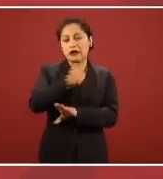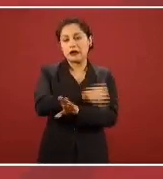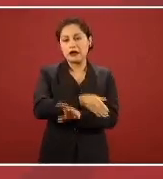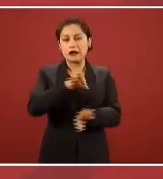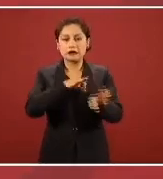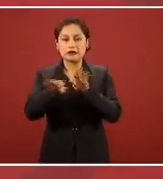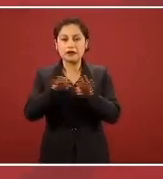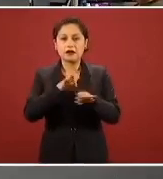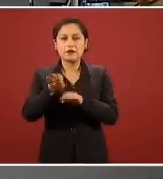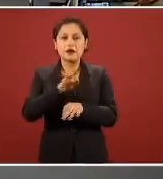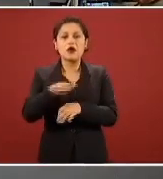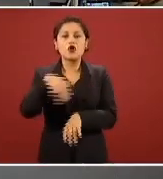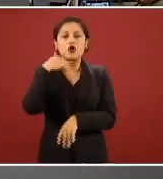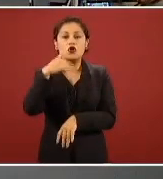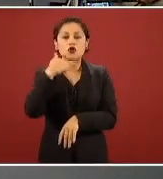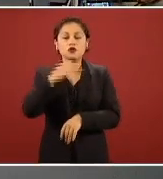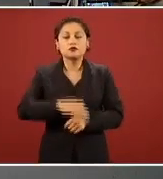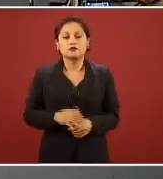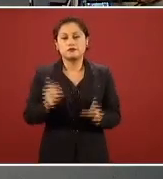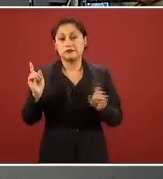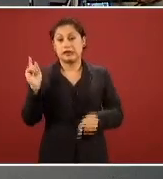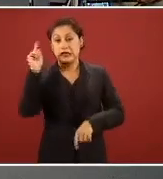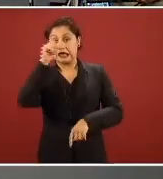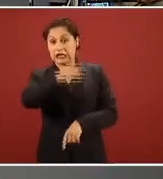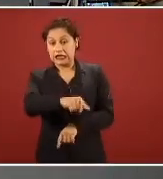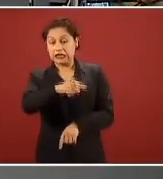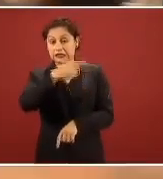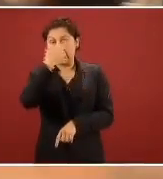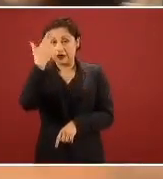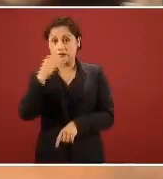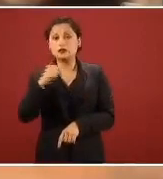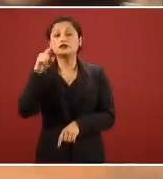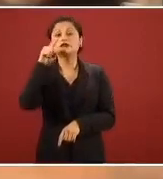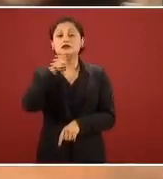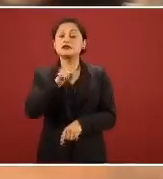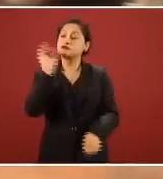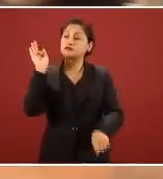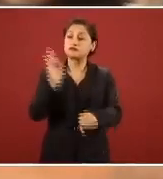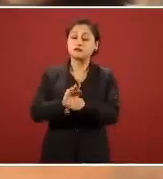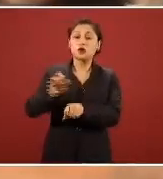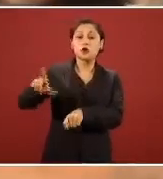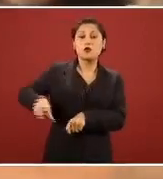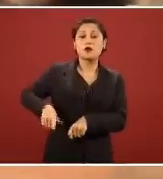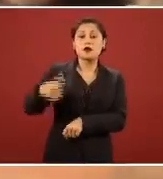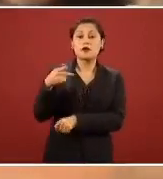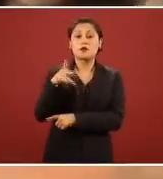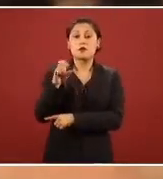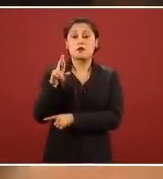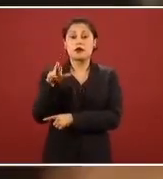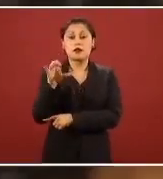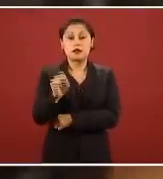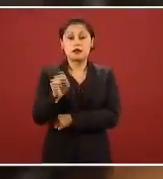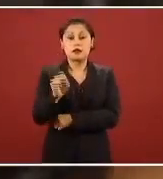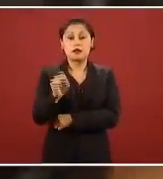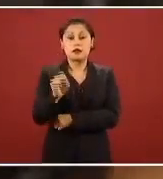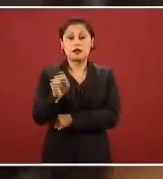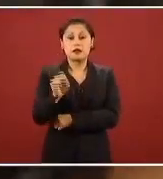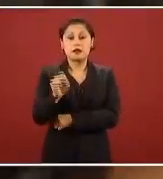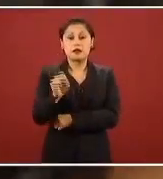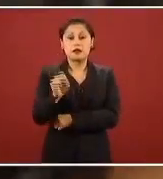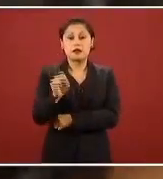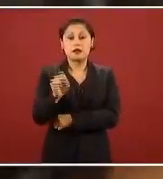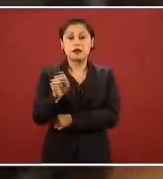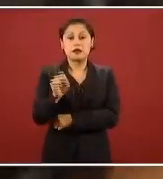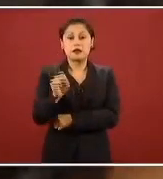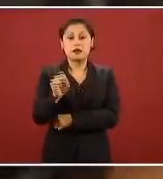siguen defendiendo. La alcaldesa de Hermosillo sigue defendiendo al gobernador Padres, incluso en sus cuentas de Twitter. Sí, pero es. But